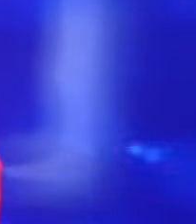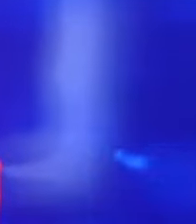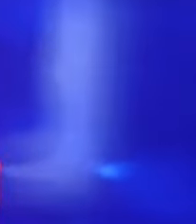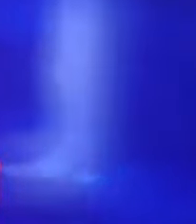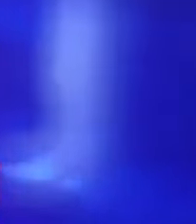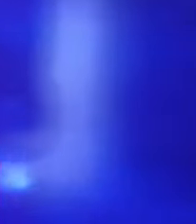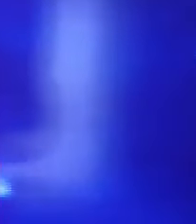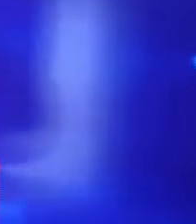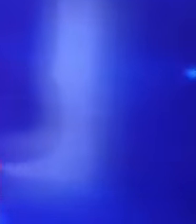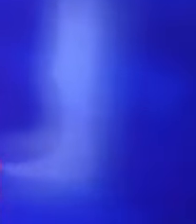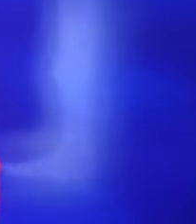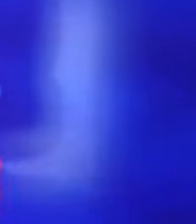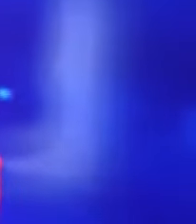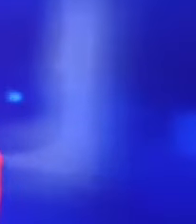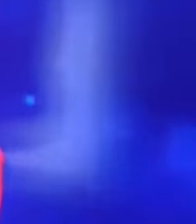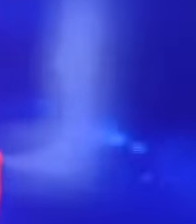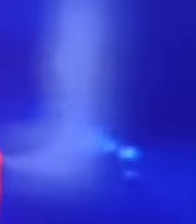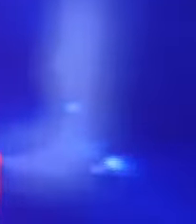efrako